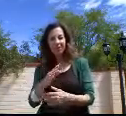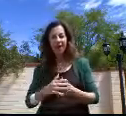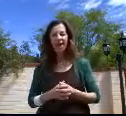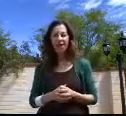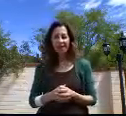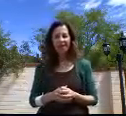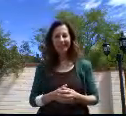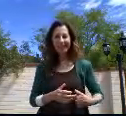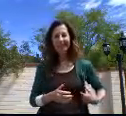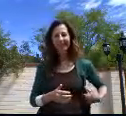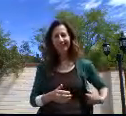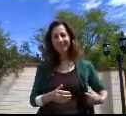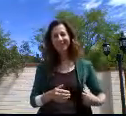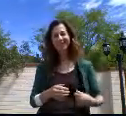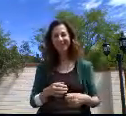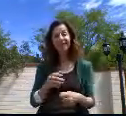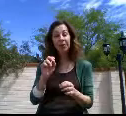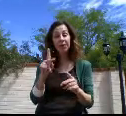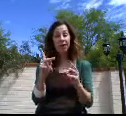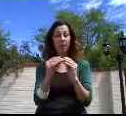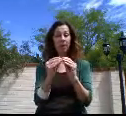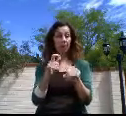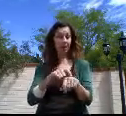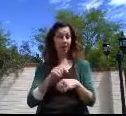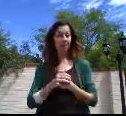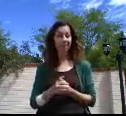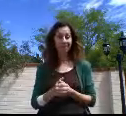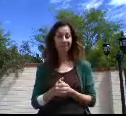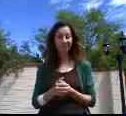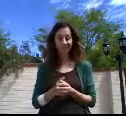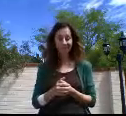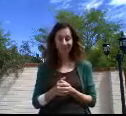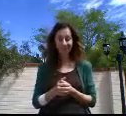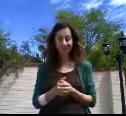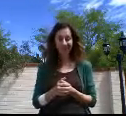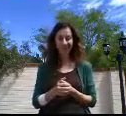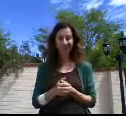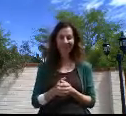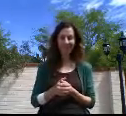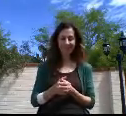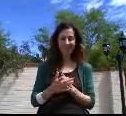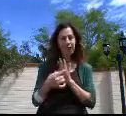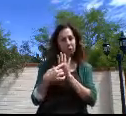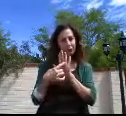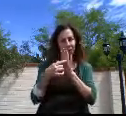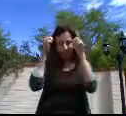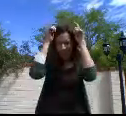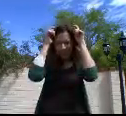Good Good job. Okay, one more time. No. Put your headband back